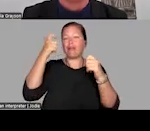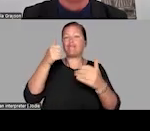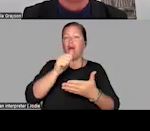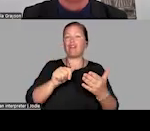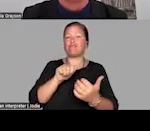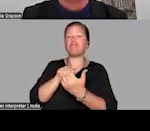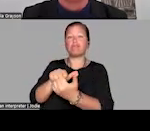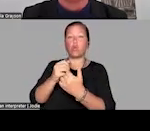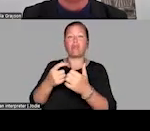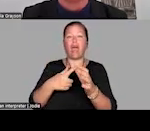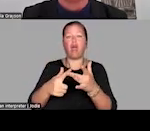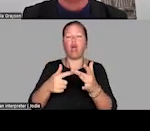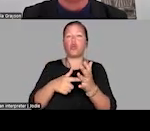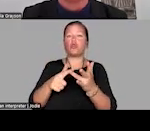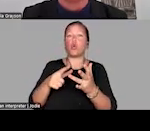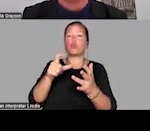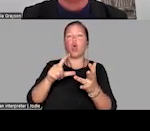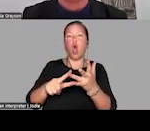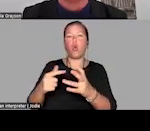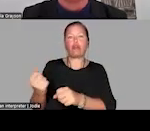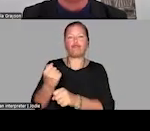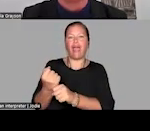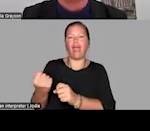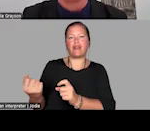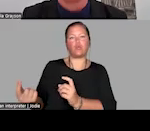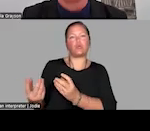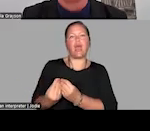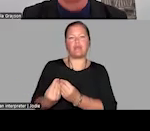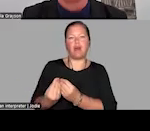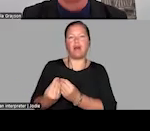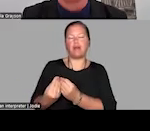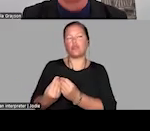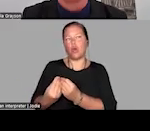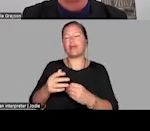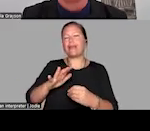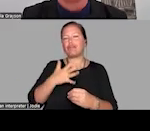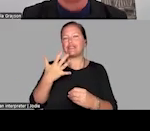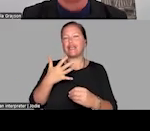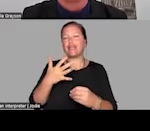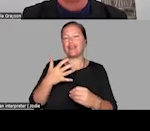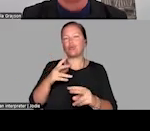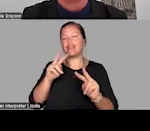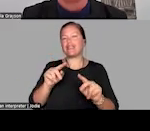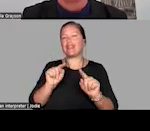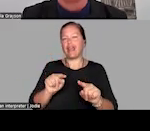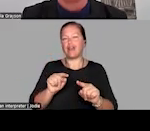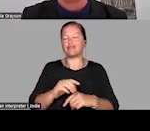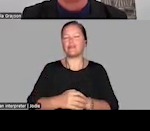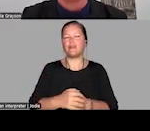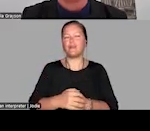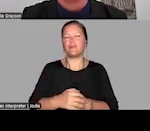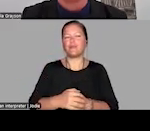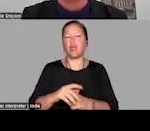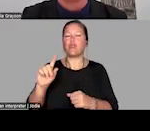do a lot of this co-creation. So there's interesting questions along there to say, so the first type